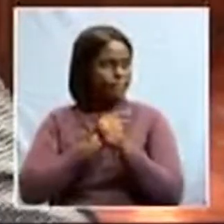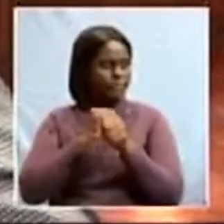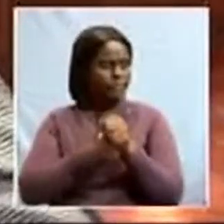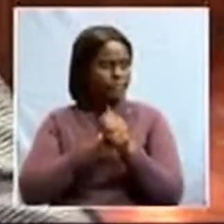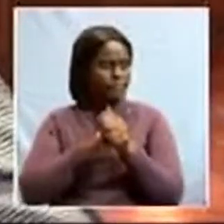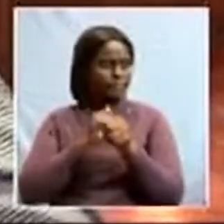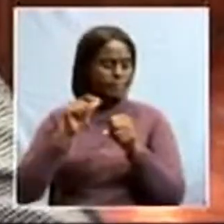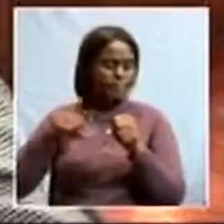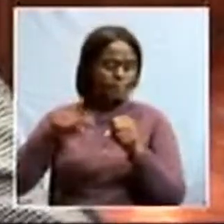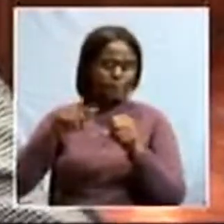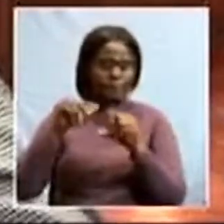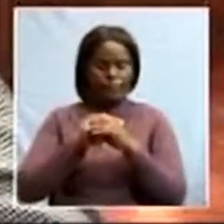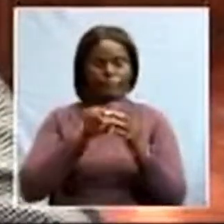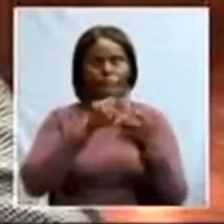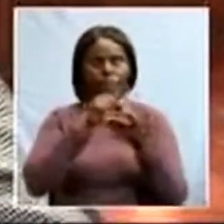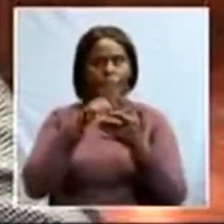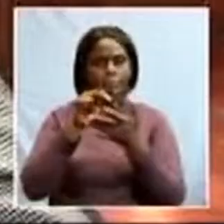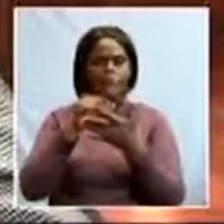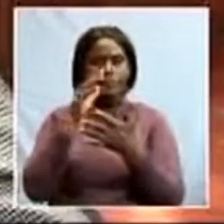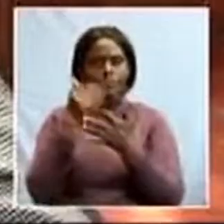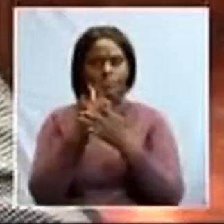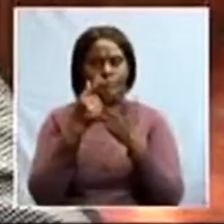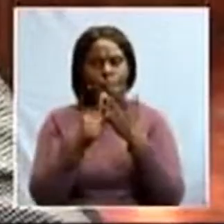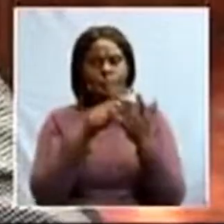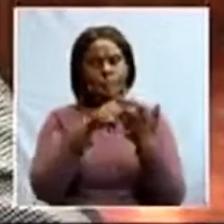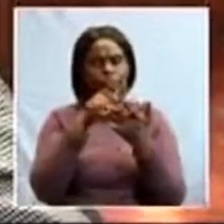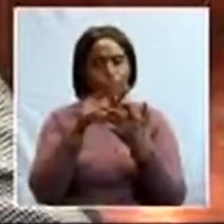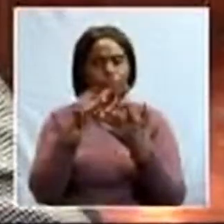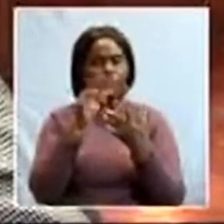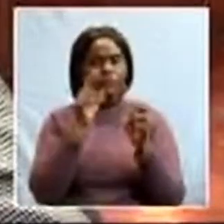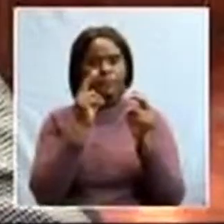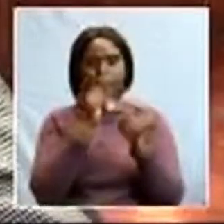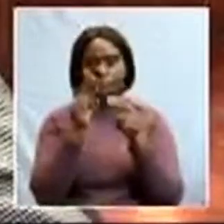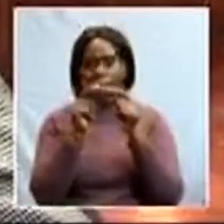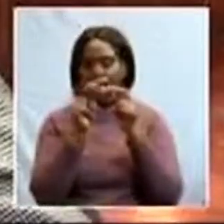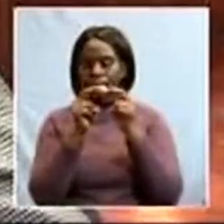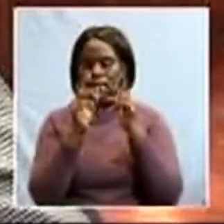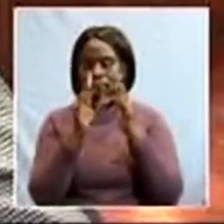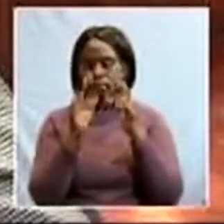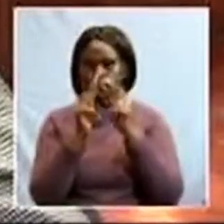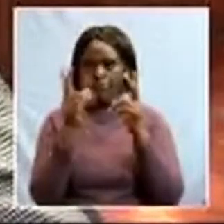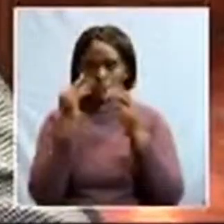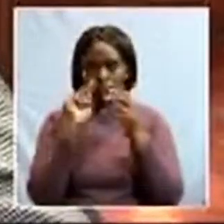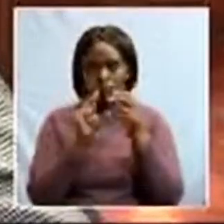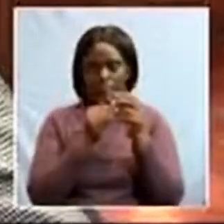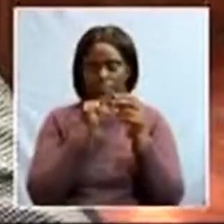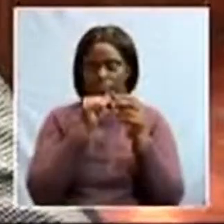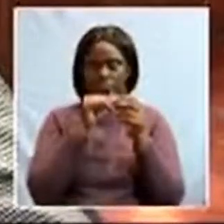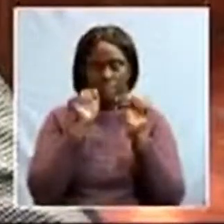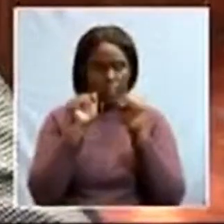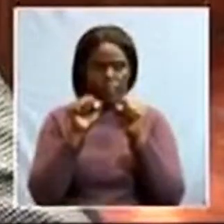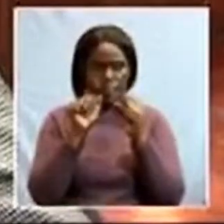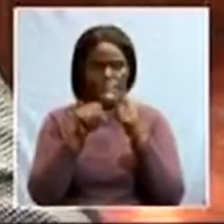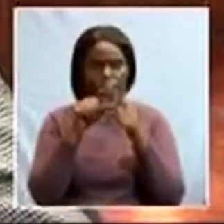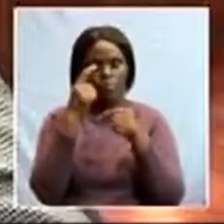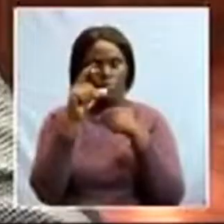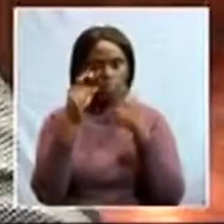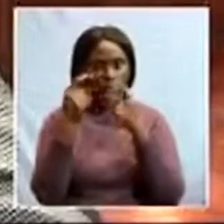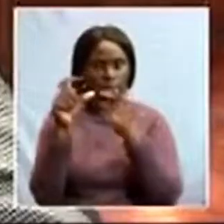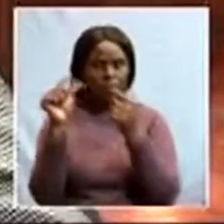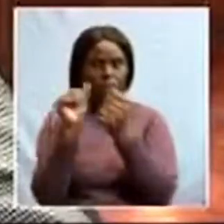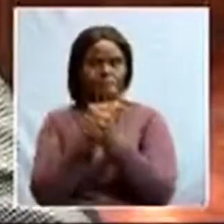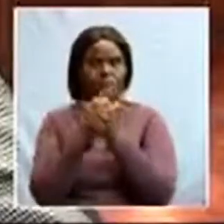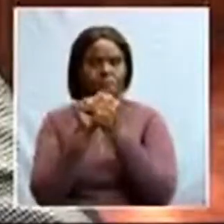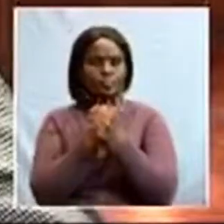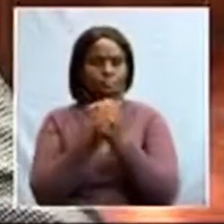could delay in paying the payments to the contractor. So that's why we could not be able to charge the liquidated